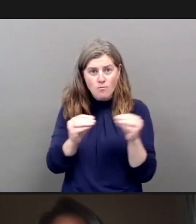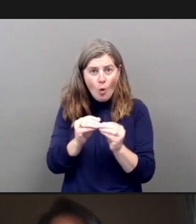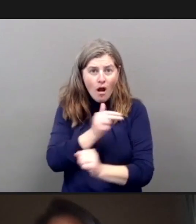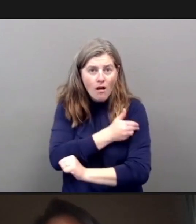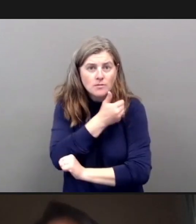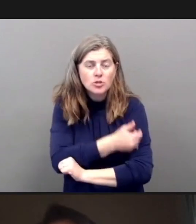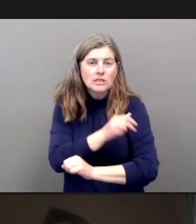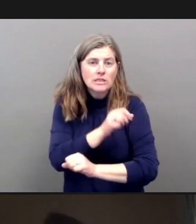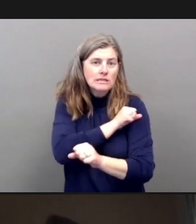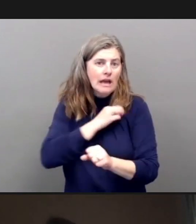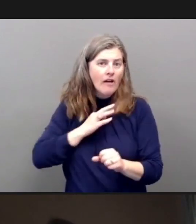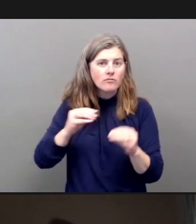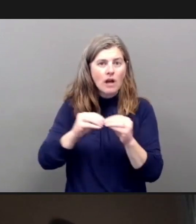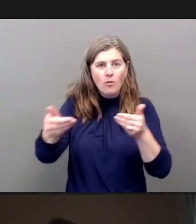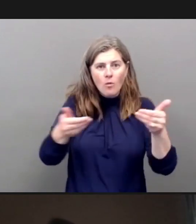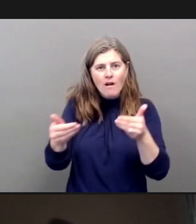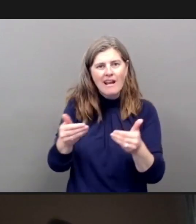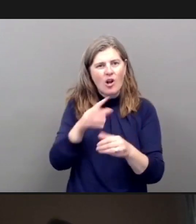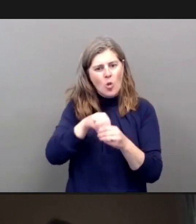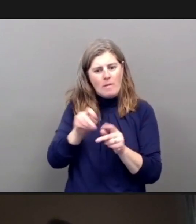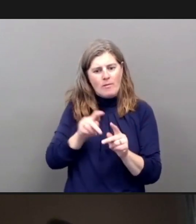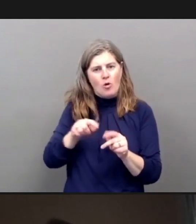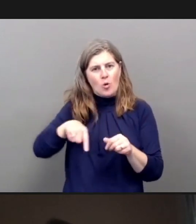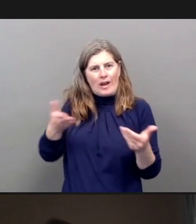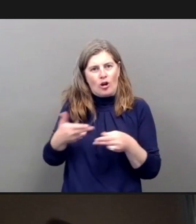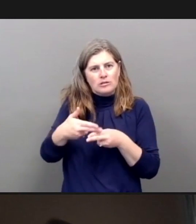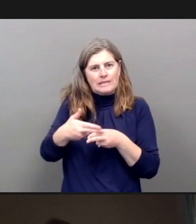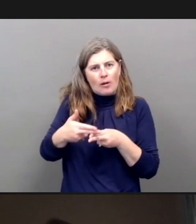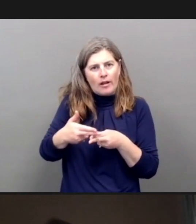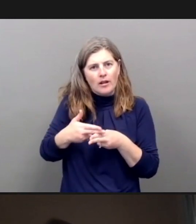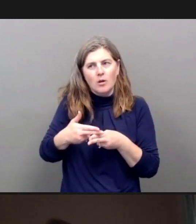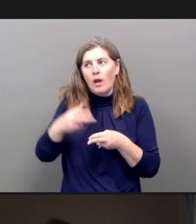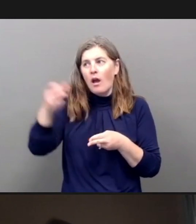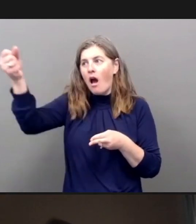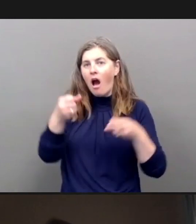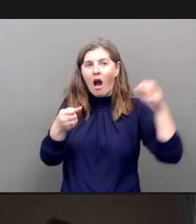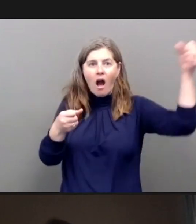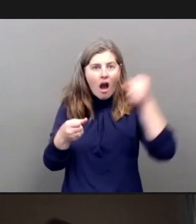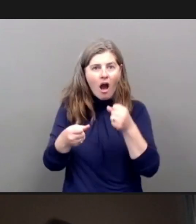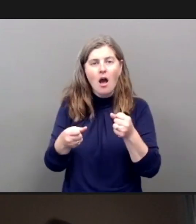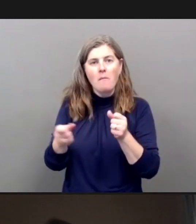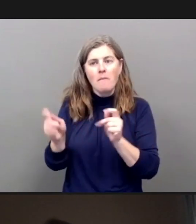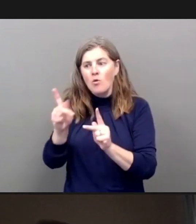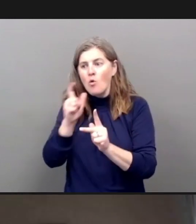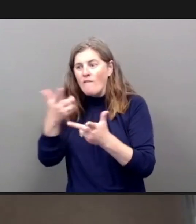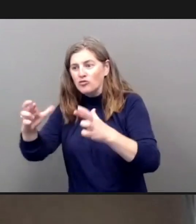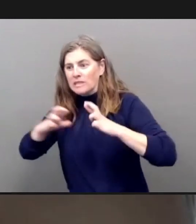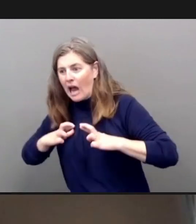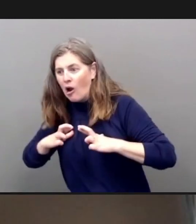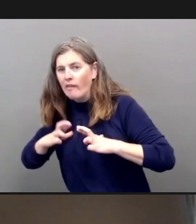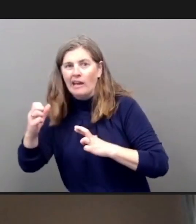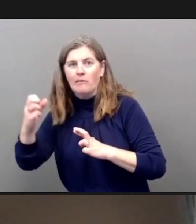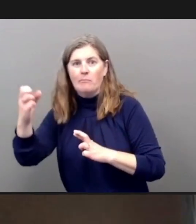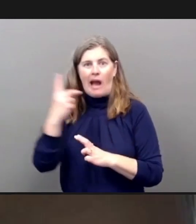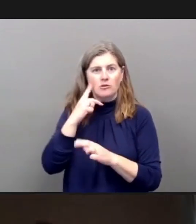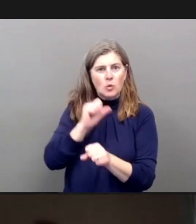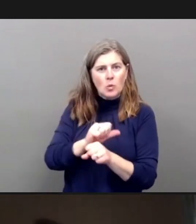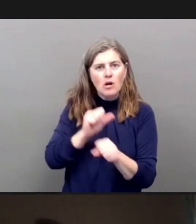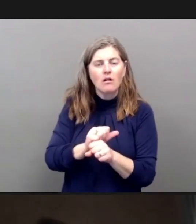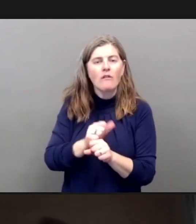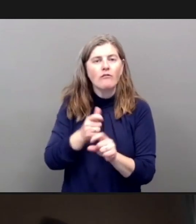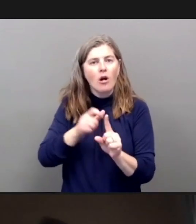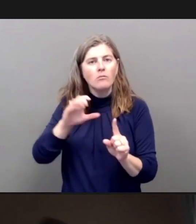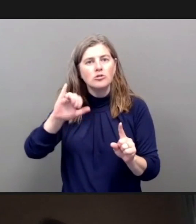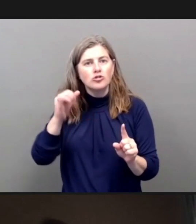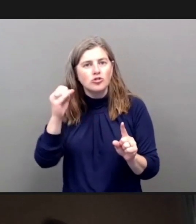clinics include people who are here temporarily. We've brought retired workers back. We've brought in people through the core.